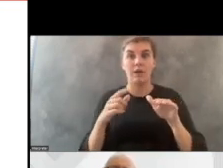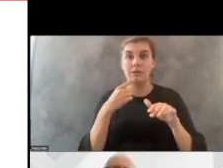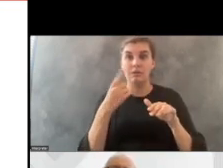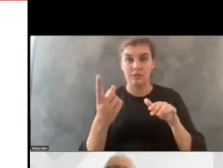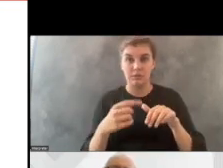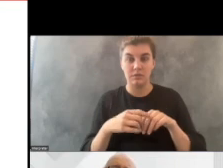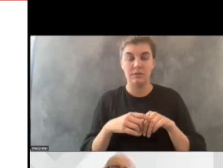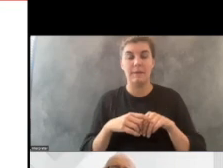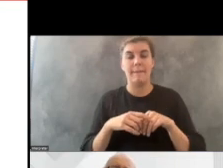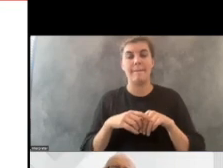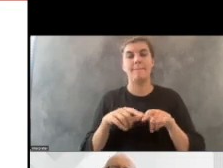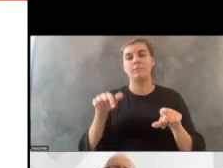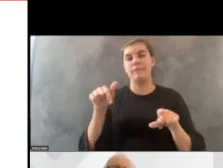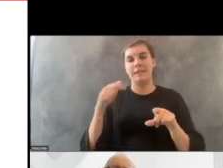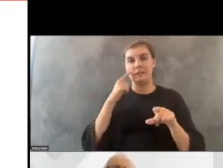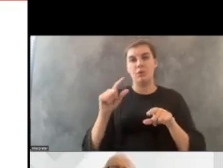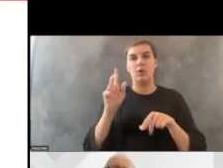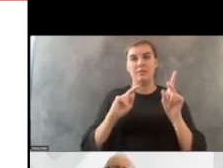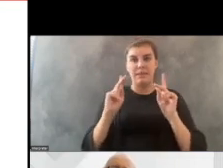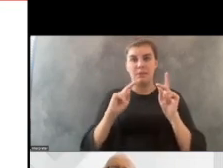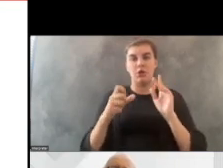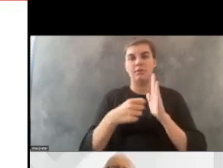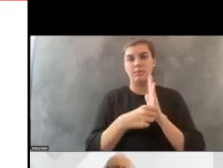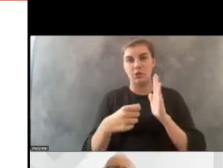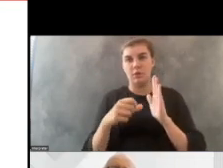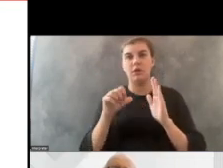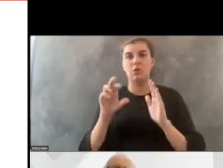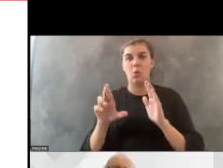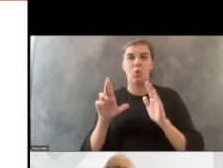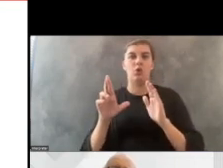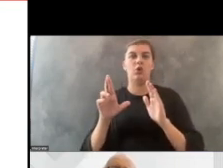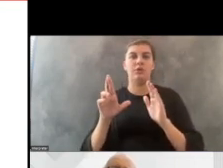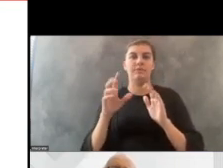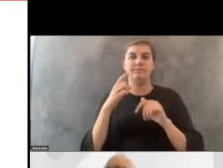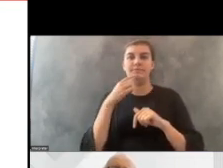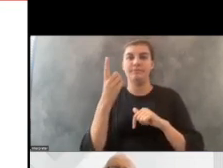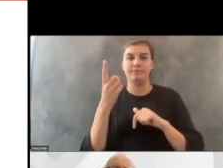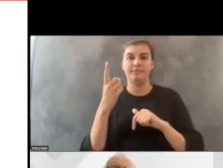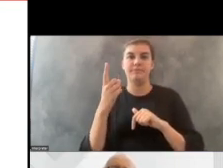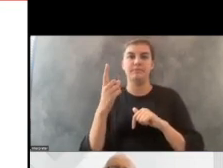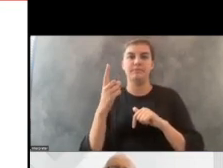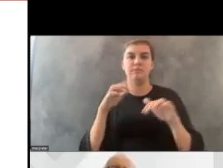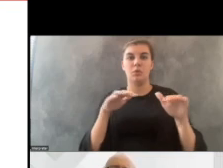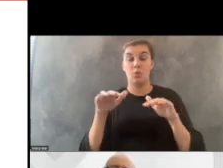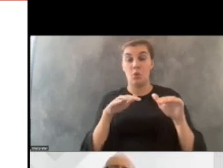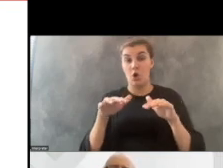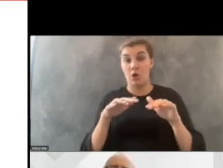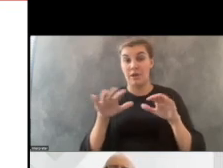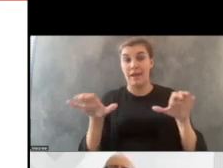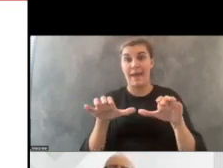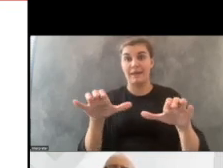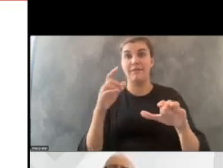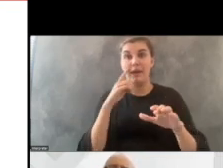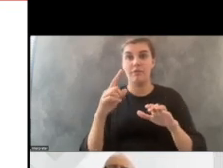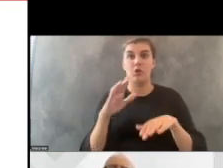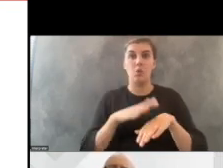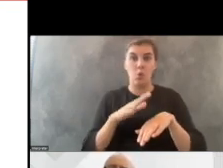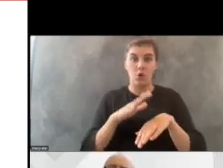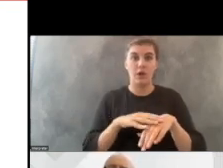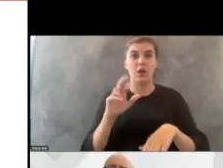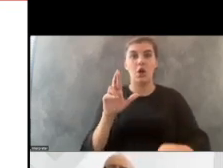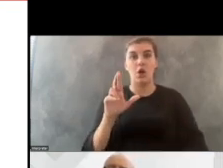control signal with a pedestrian signal head, a pedestrian hybrid beacon, a pedestrian actuated rectangular rapid